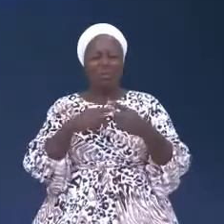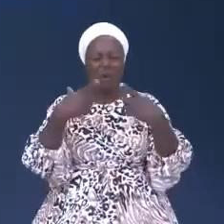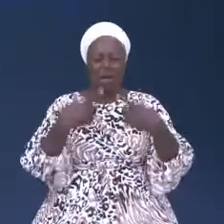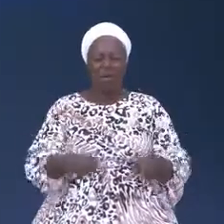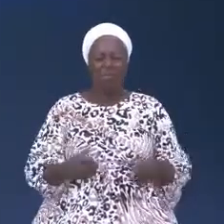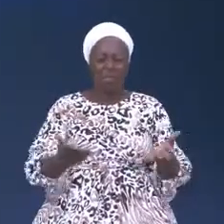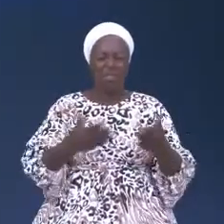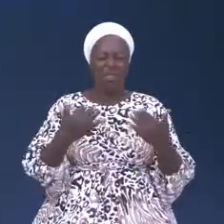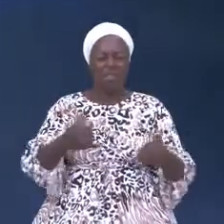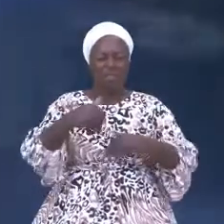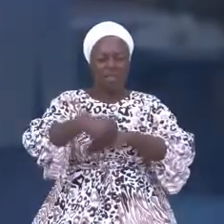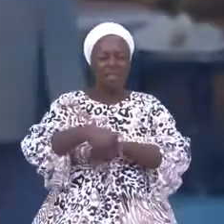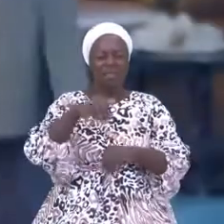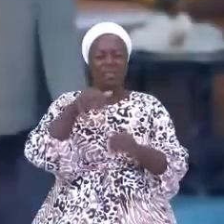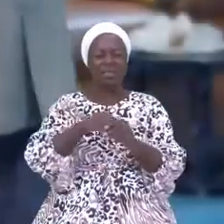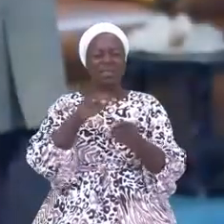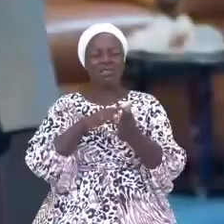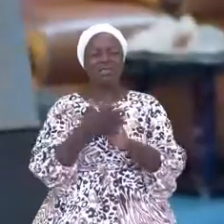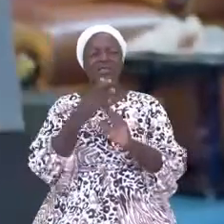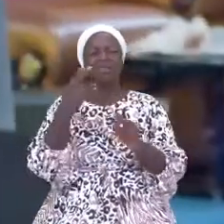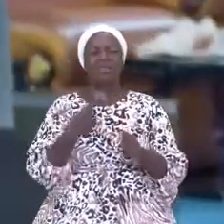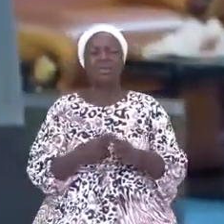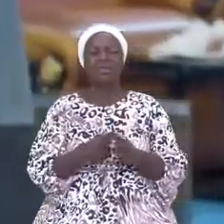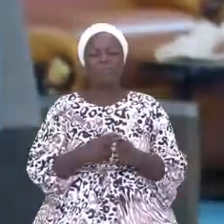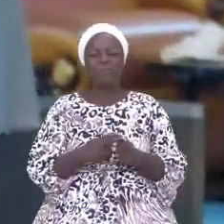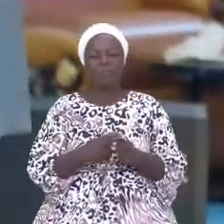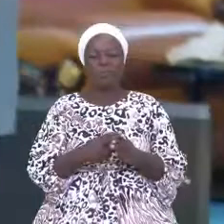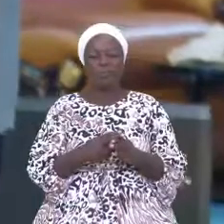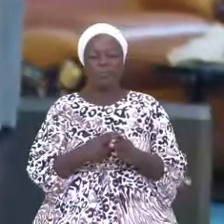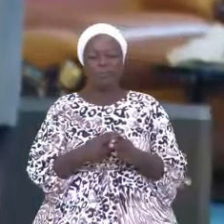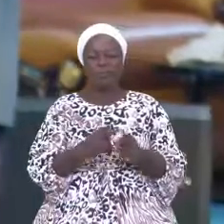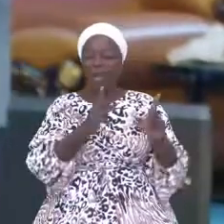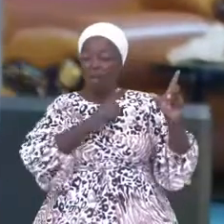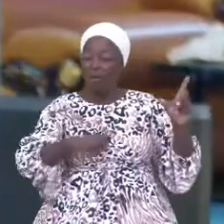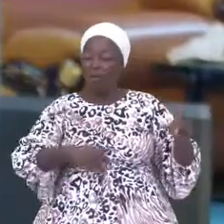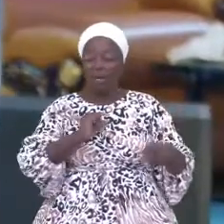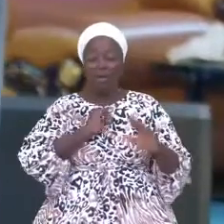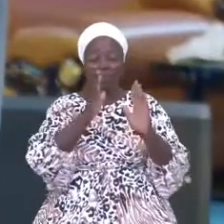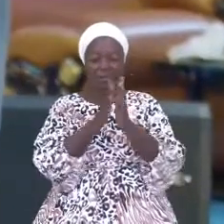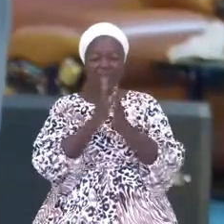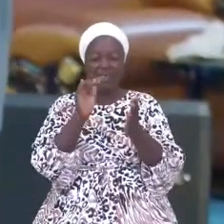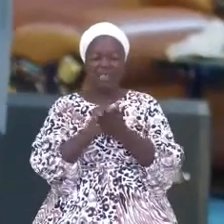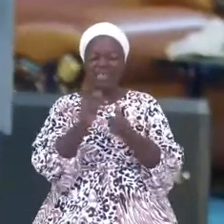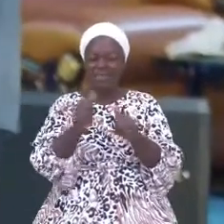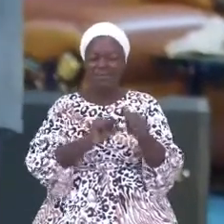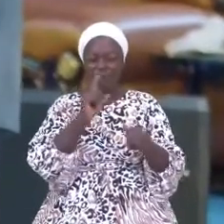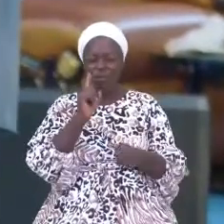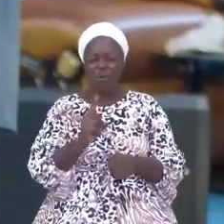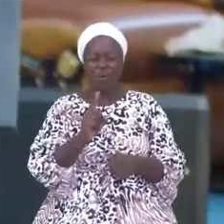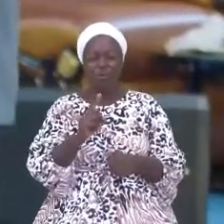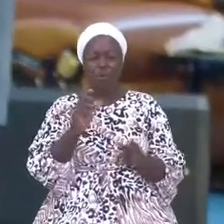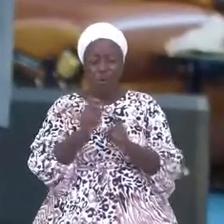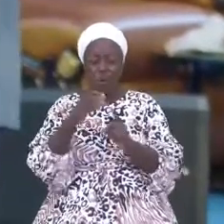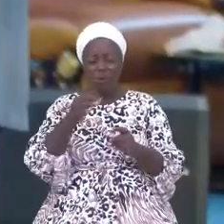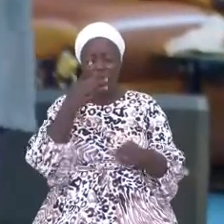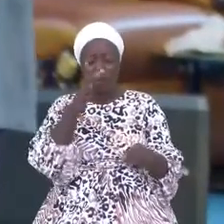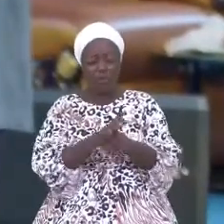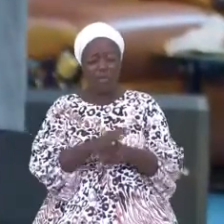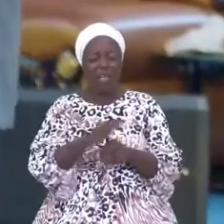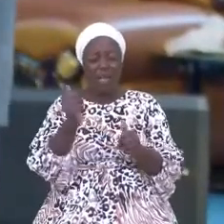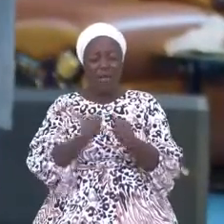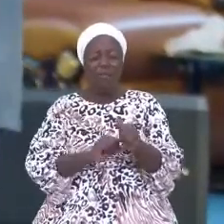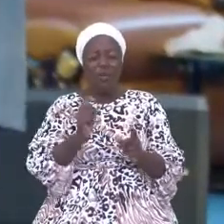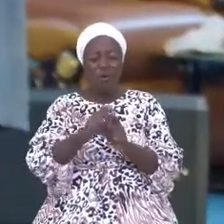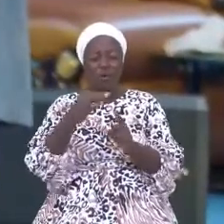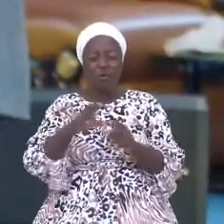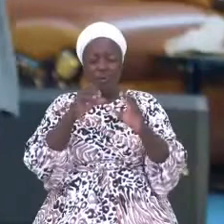here tonight in Jesus' name. Lord, I pray that every word of promise, every word of power,